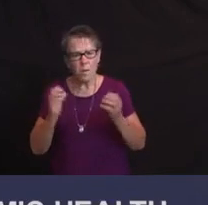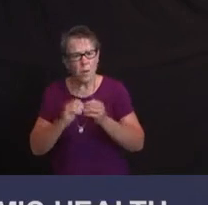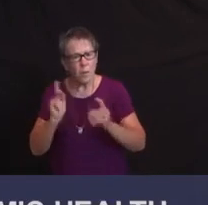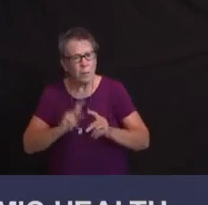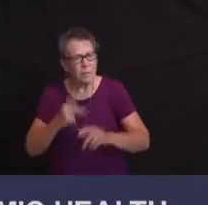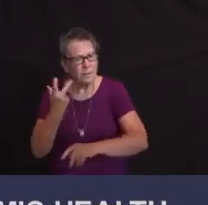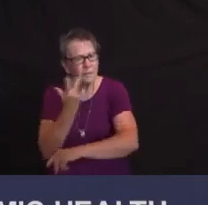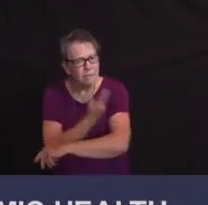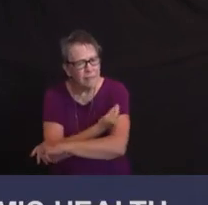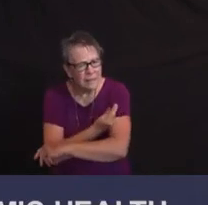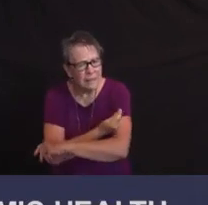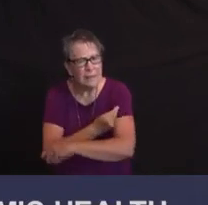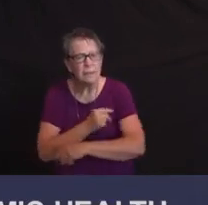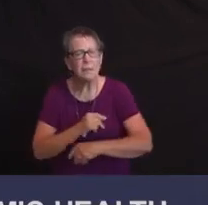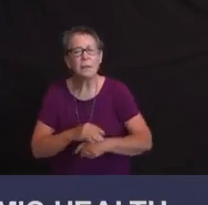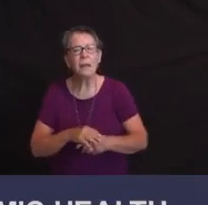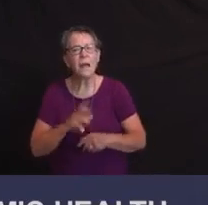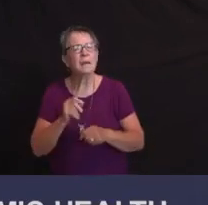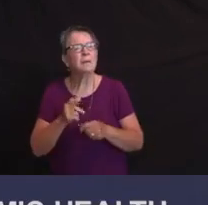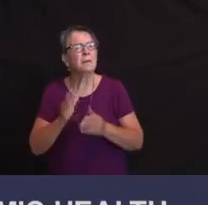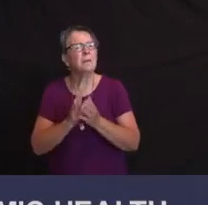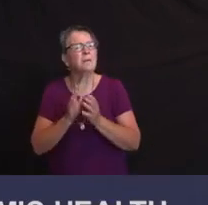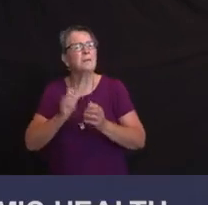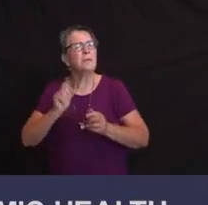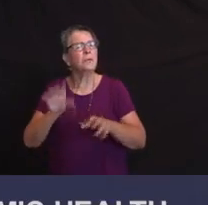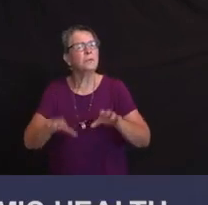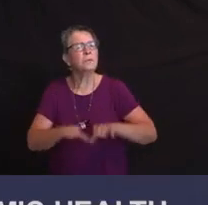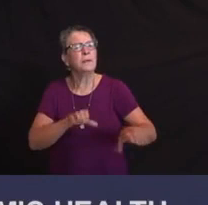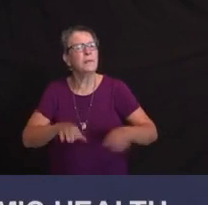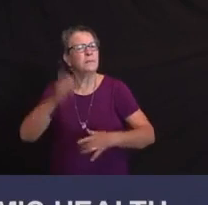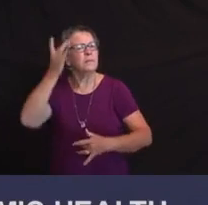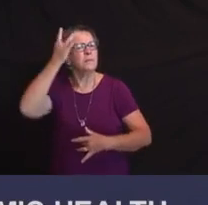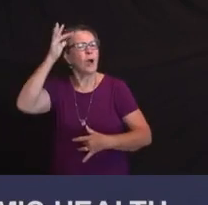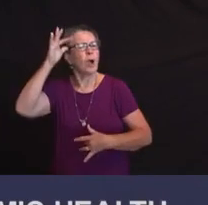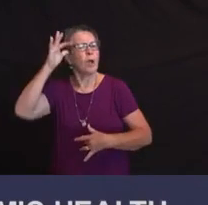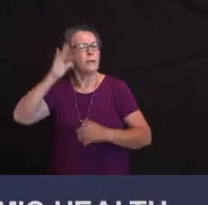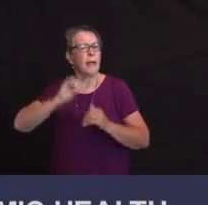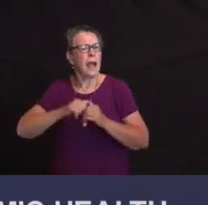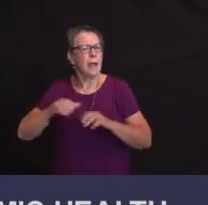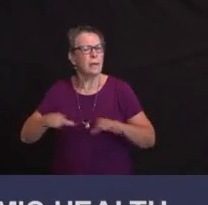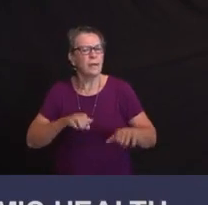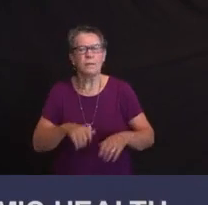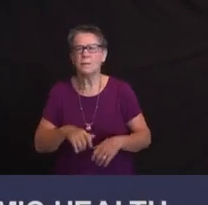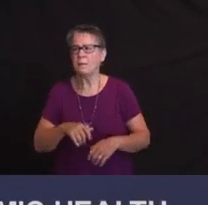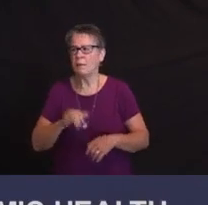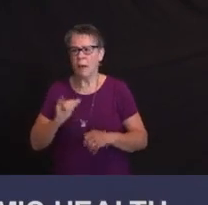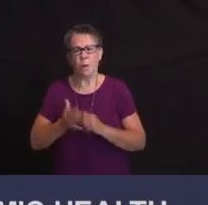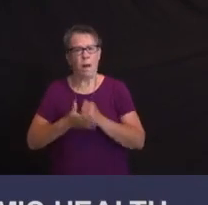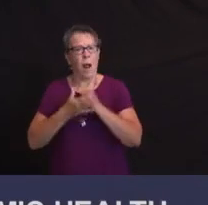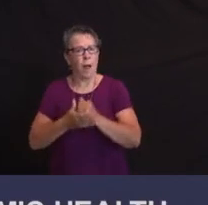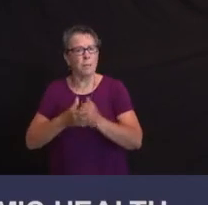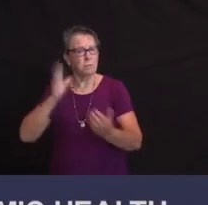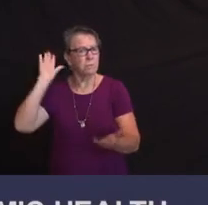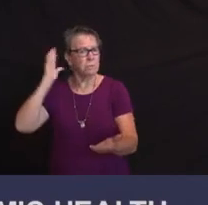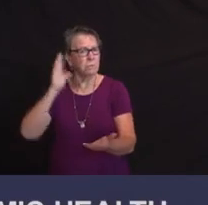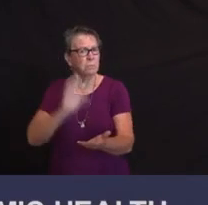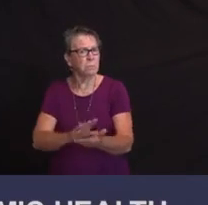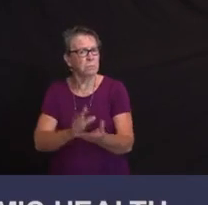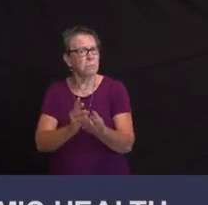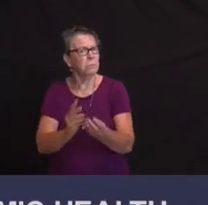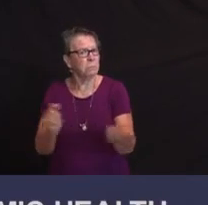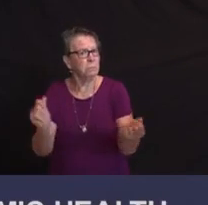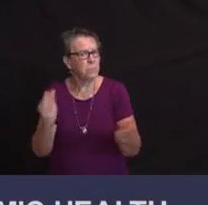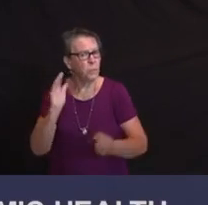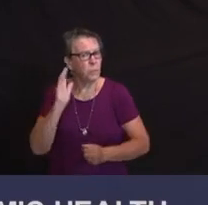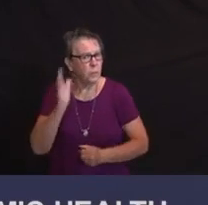term, variants running their epidemiological course, that this will be in the category, it'll be with us, but